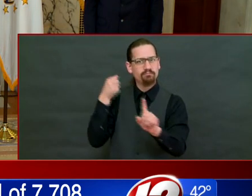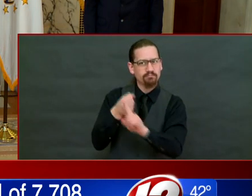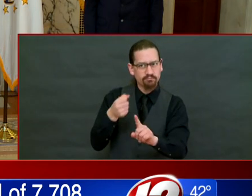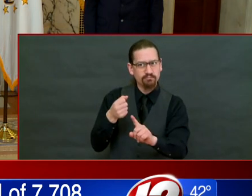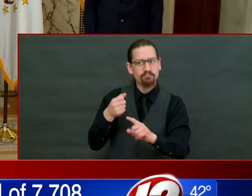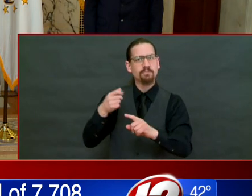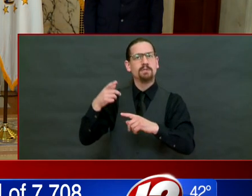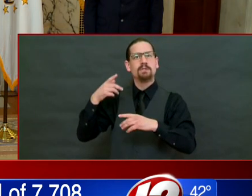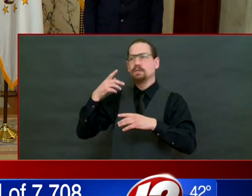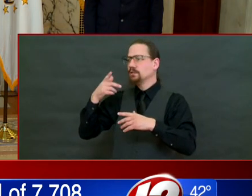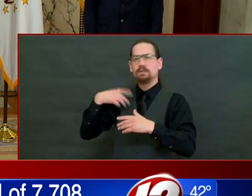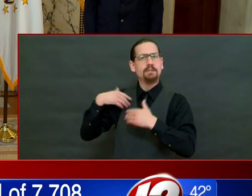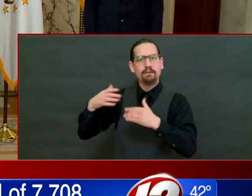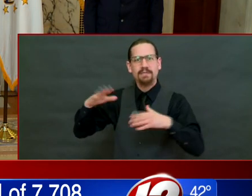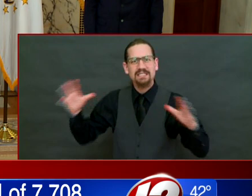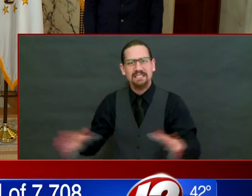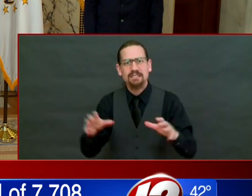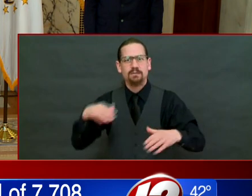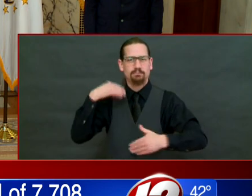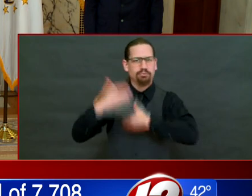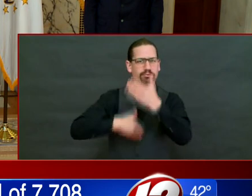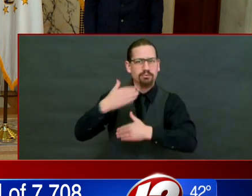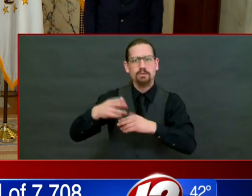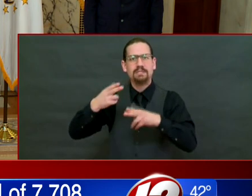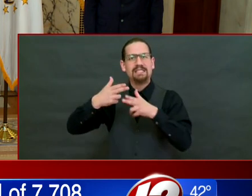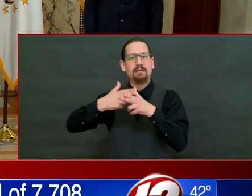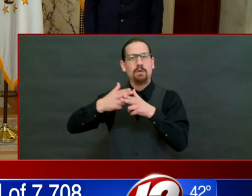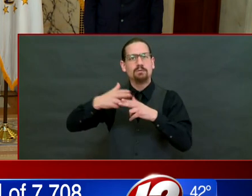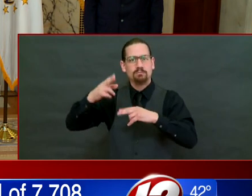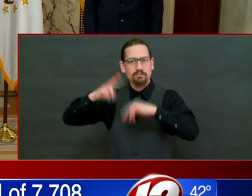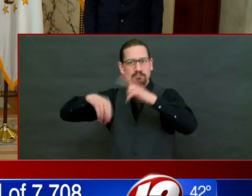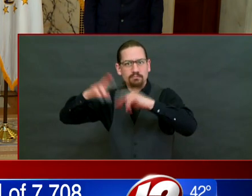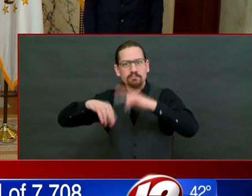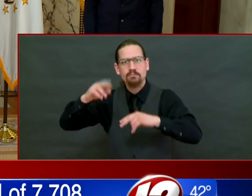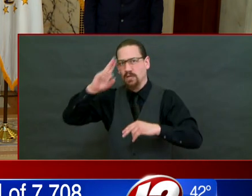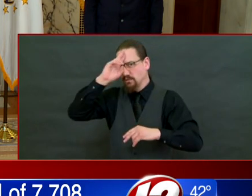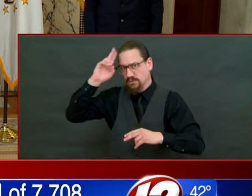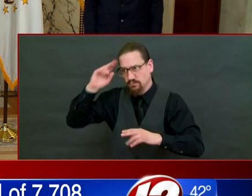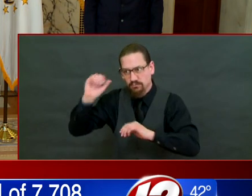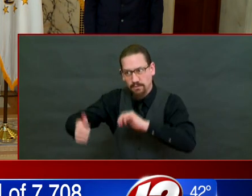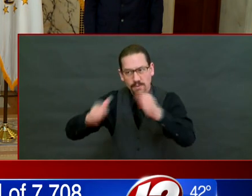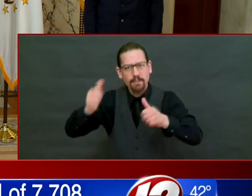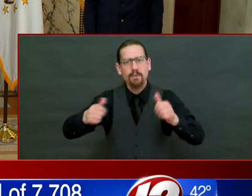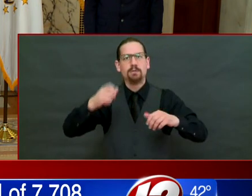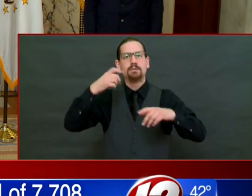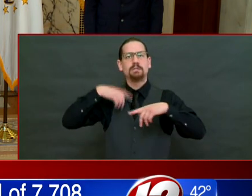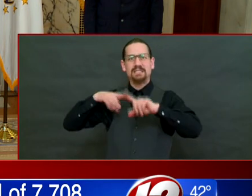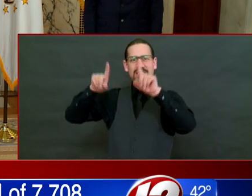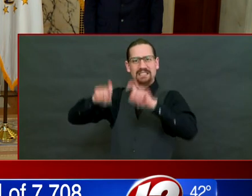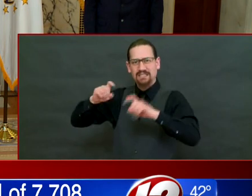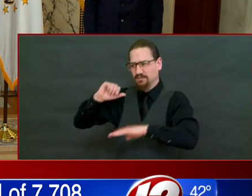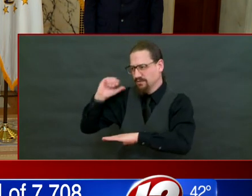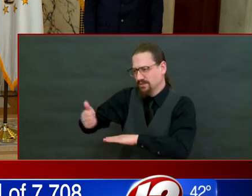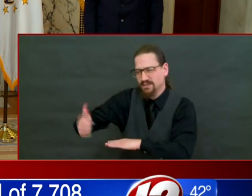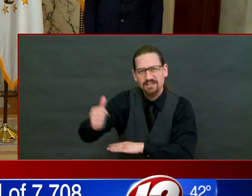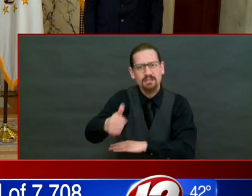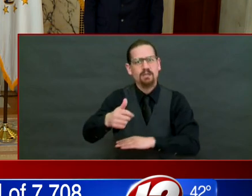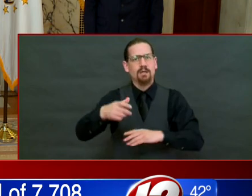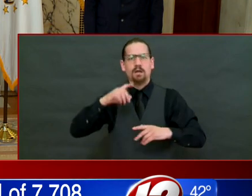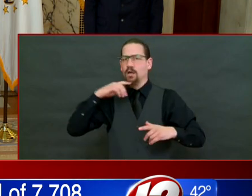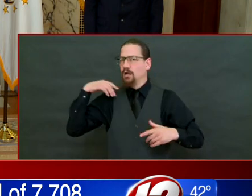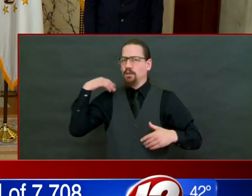And so I'm trying to give you some confidence. I need you to have some confidence that I won't allow us to reopen and go back to